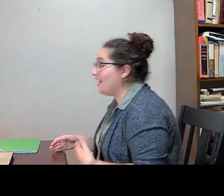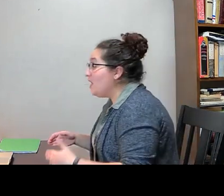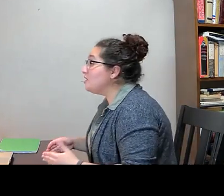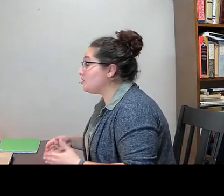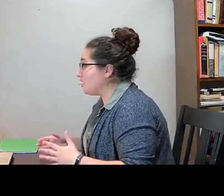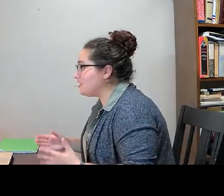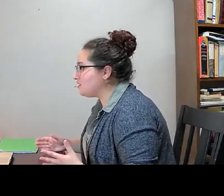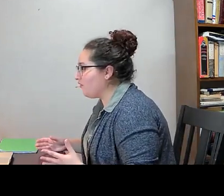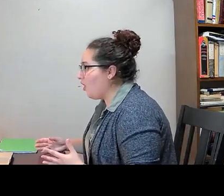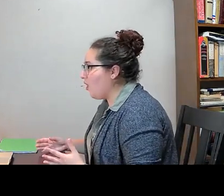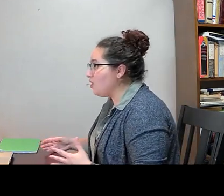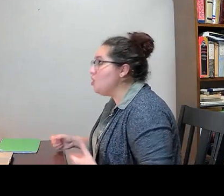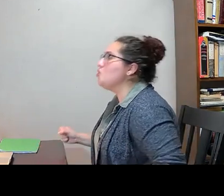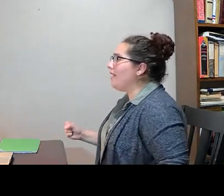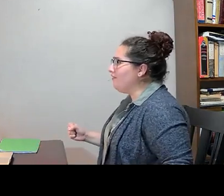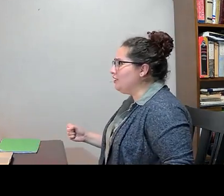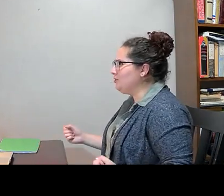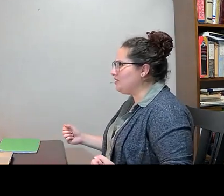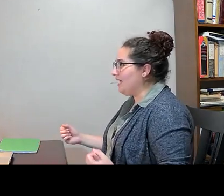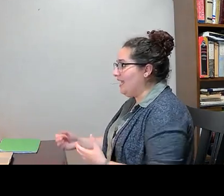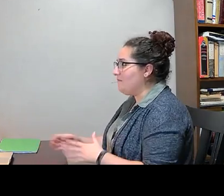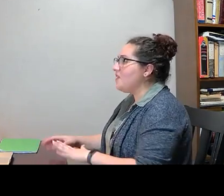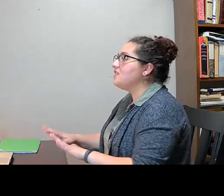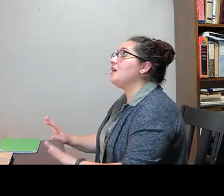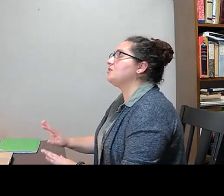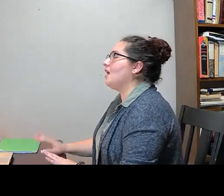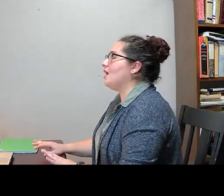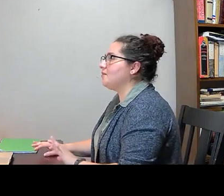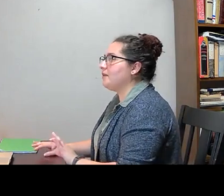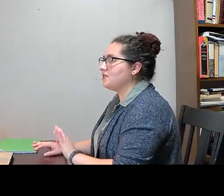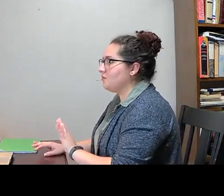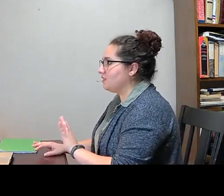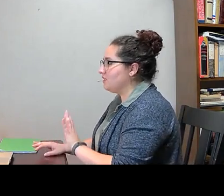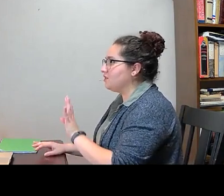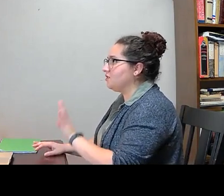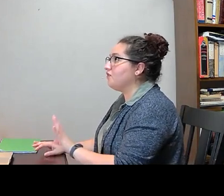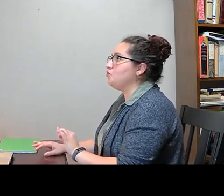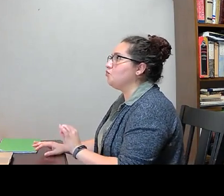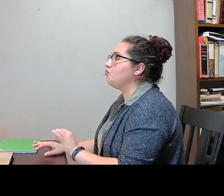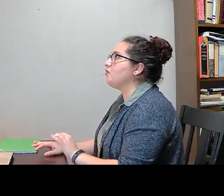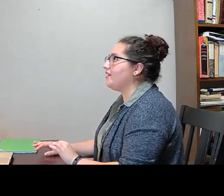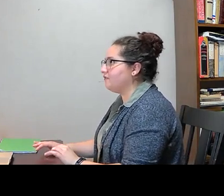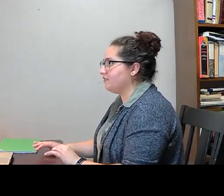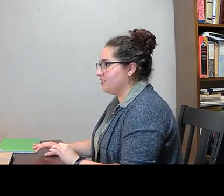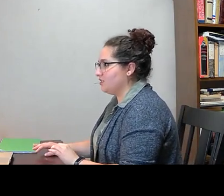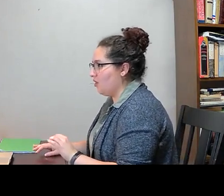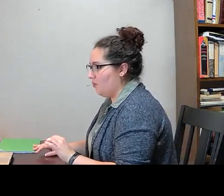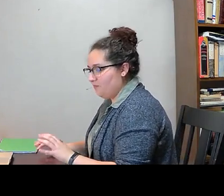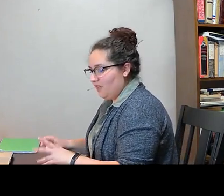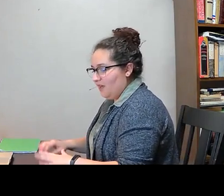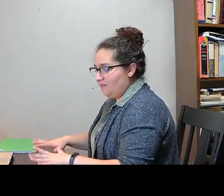Bree. Justice for all, revolution! It's about time the banks get what they deserve, and rightfully